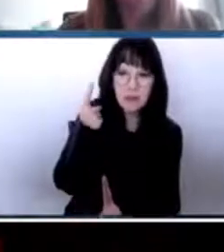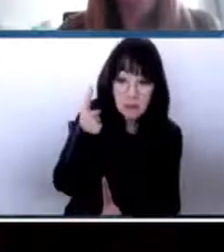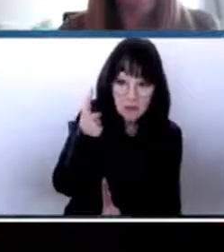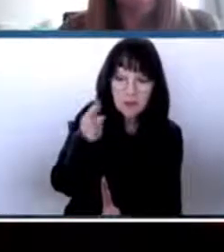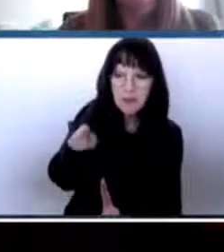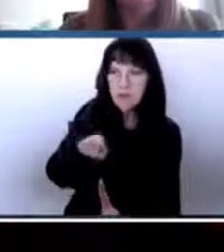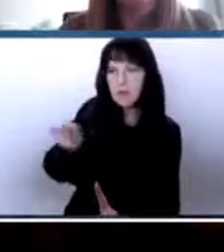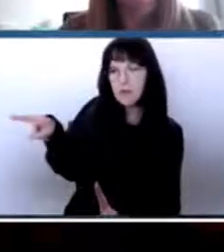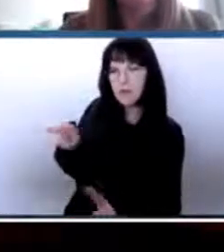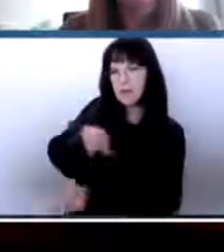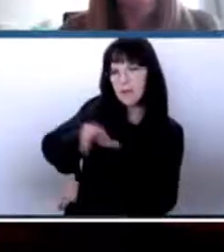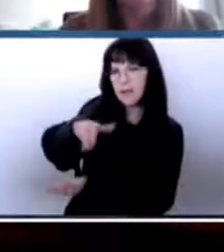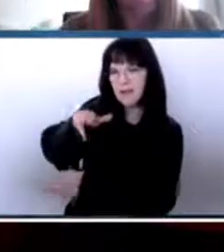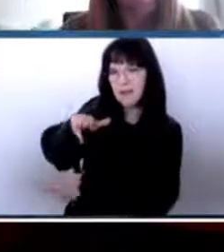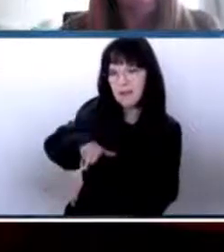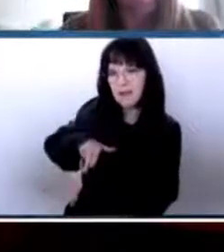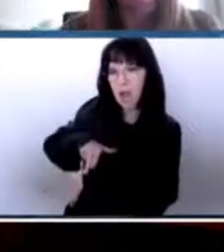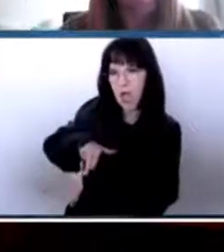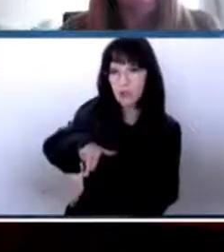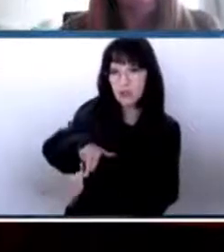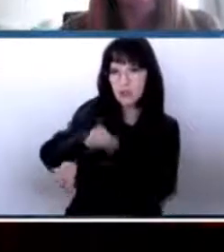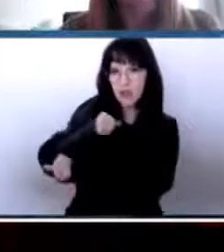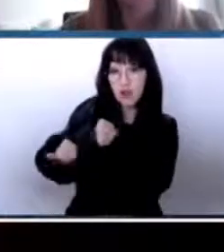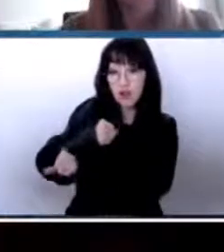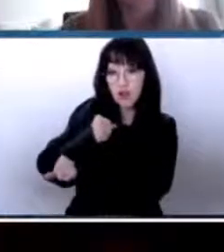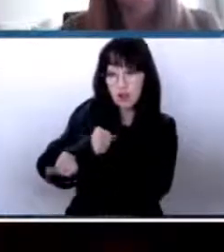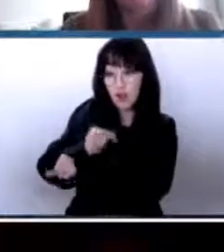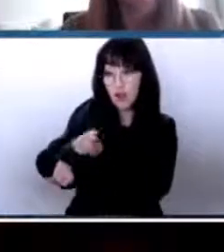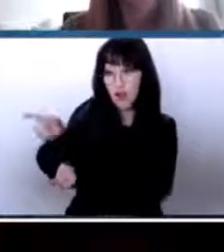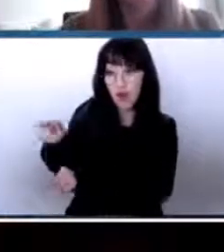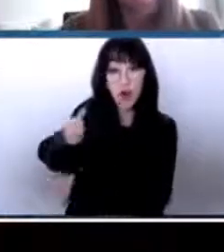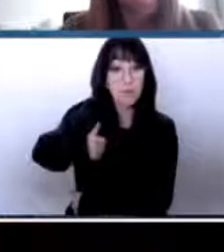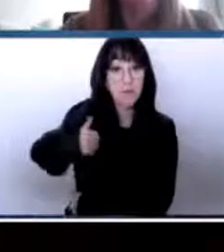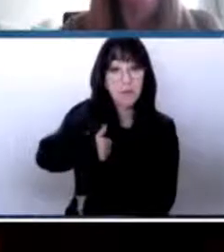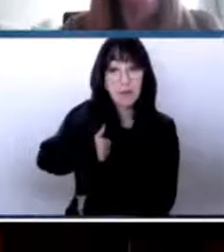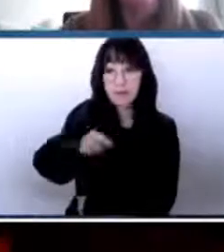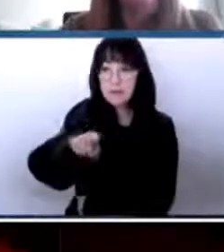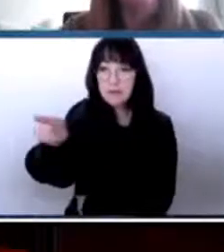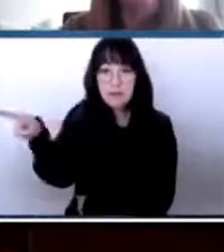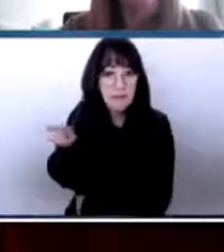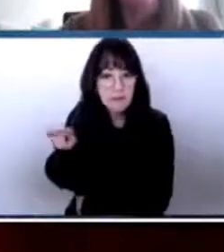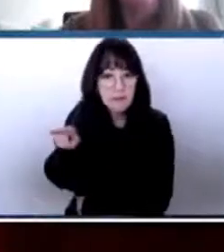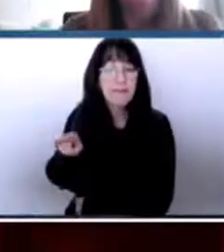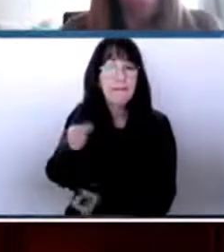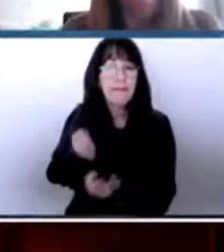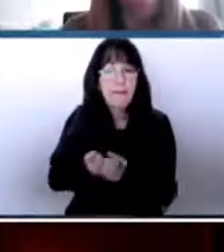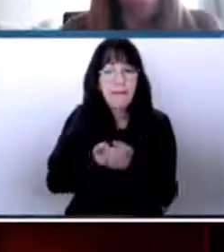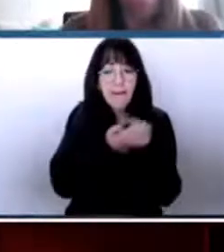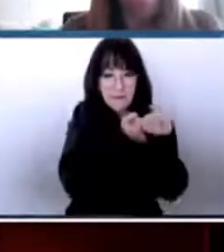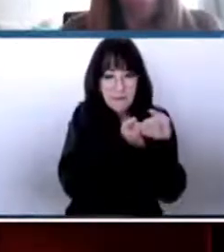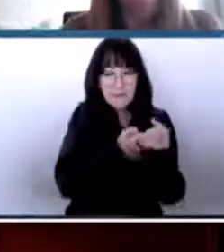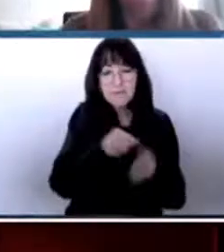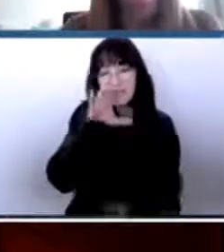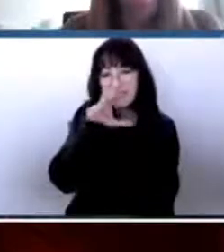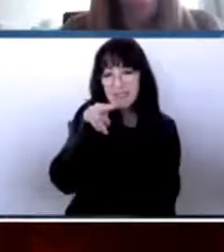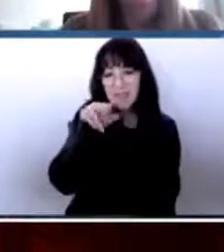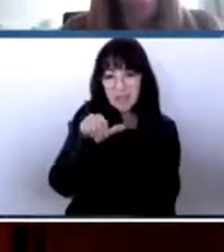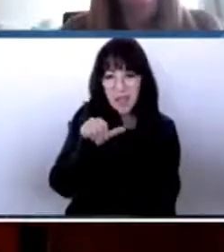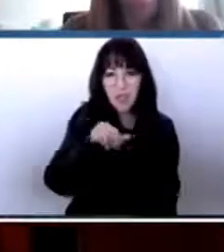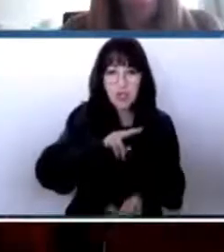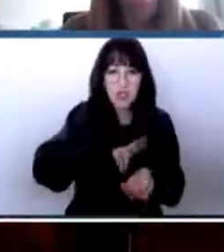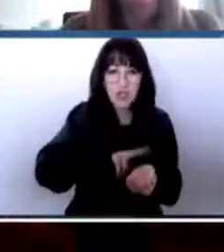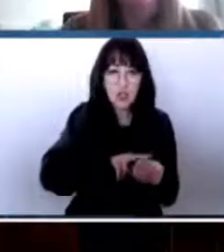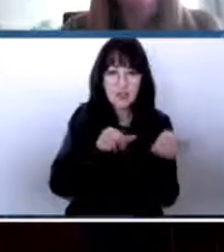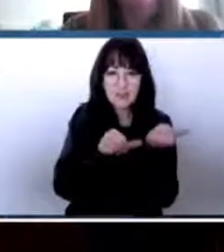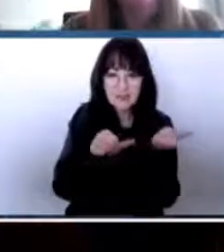Guard's people that we're training now are CNAs that can augment staffing at existing facility. But to stand up a new one,